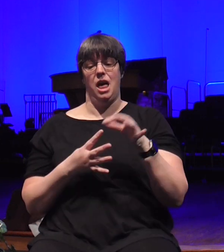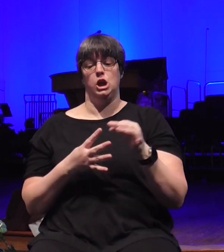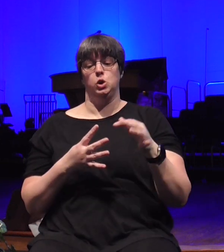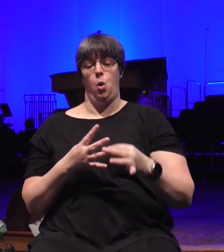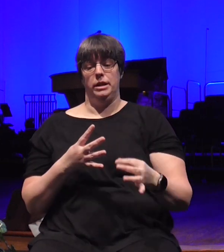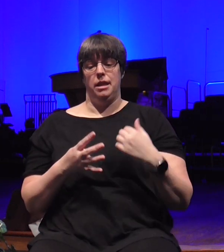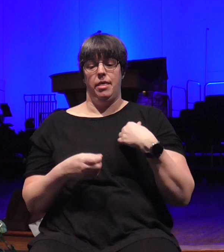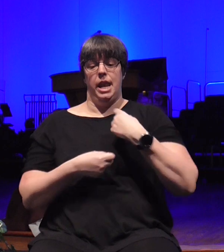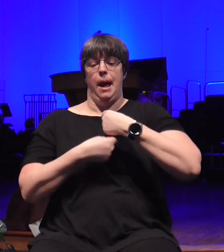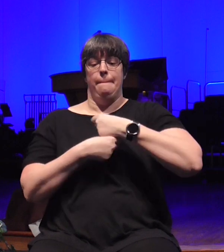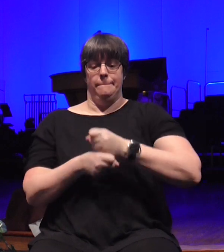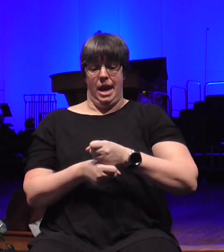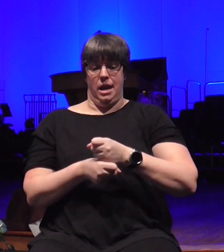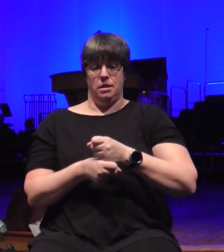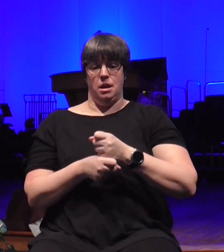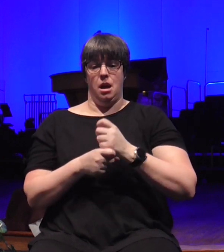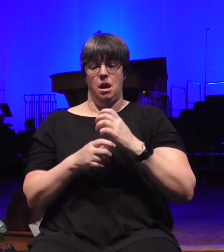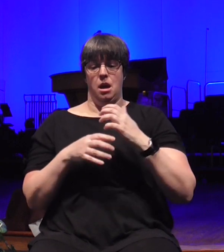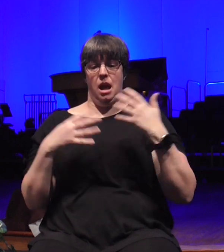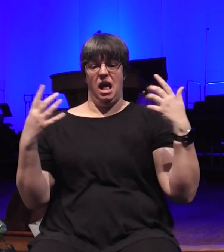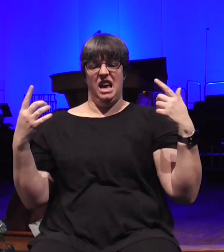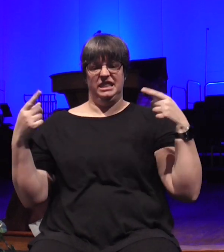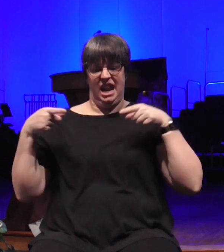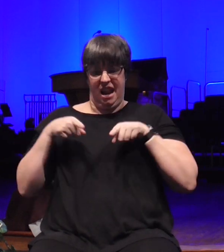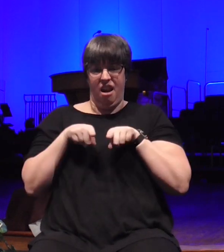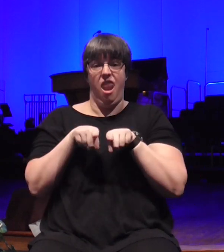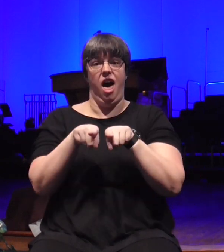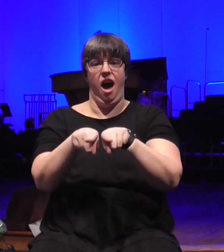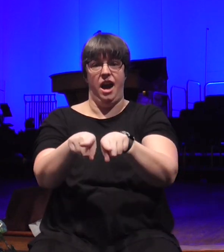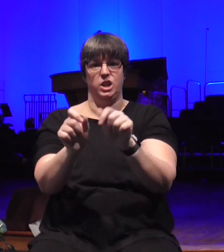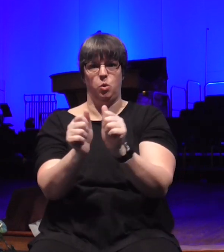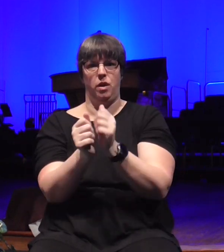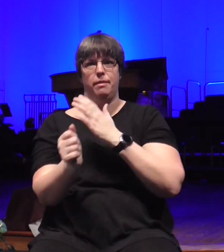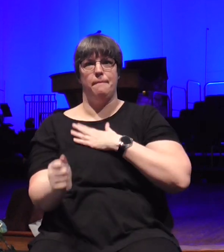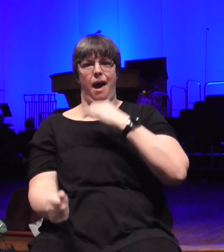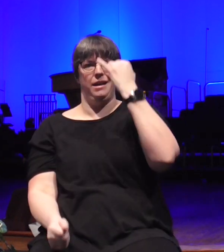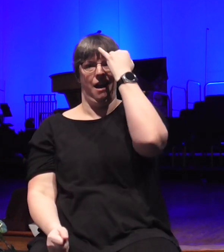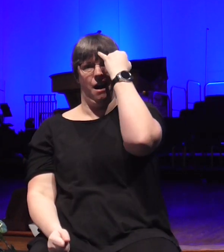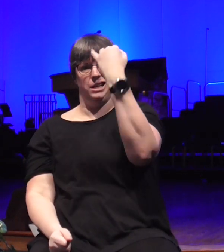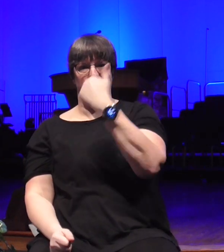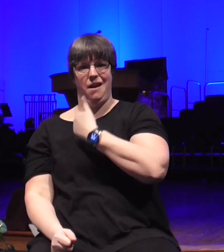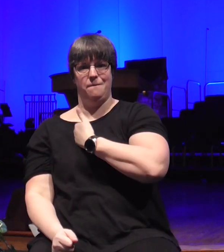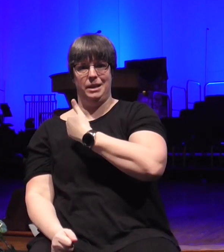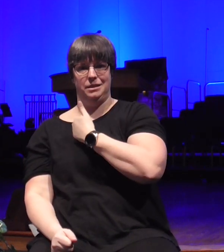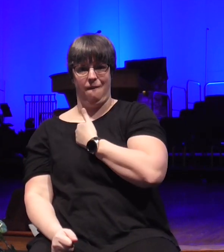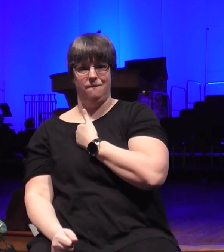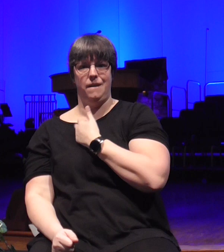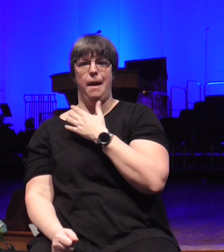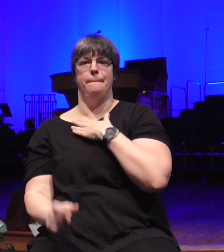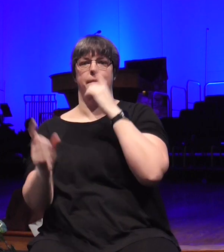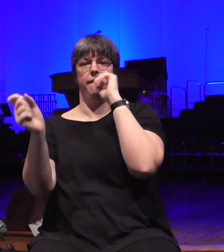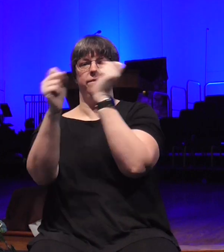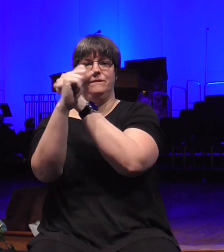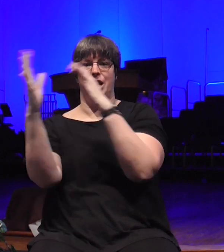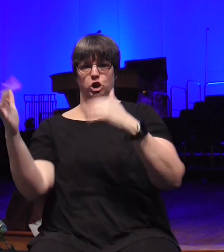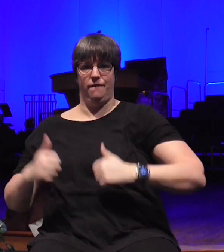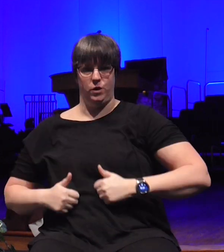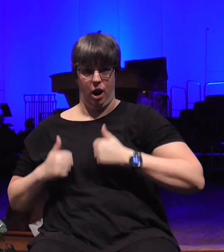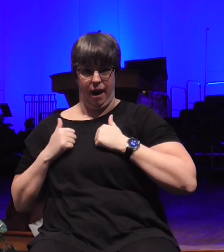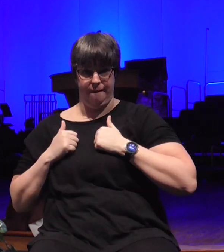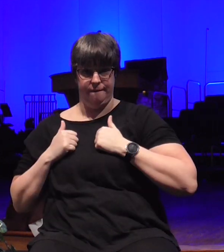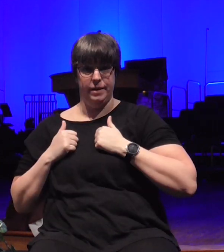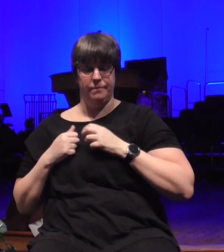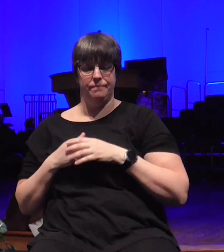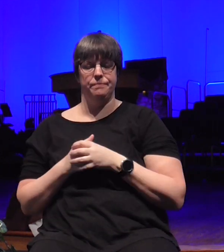up with my highest idea of myself and my highest vision for my life?